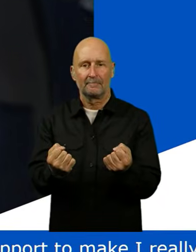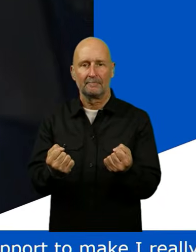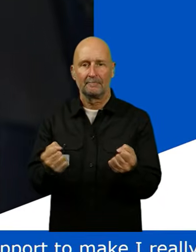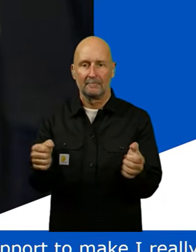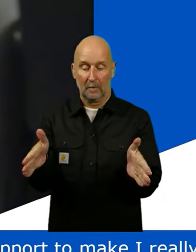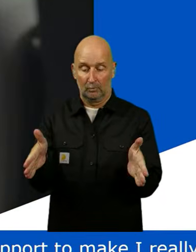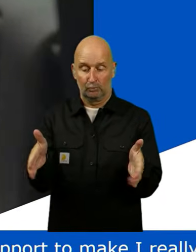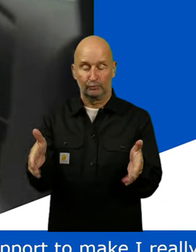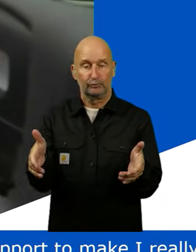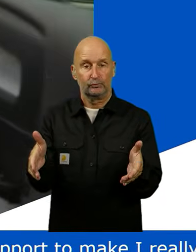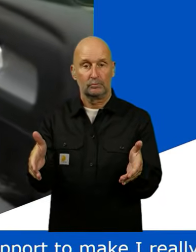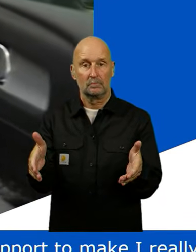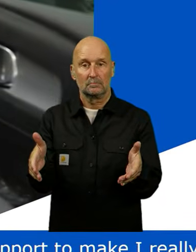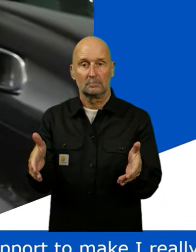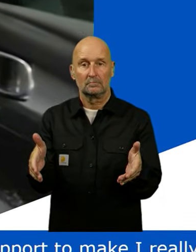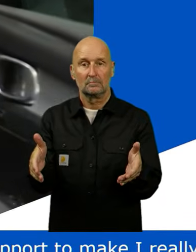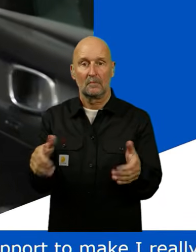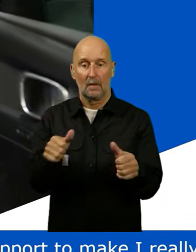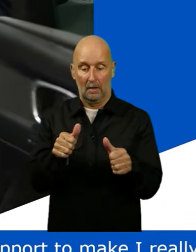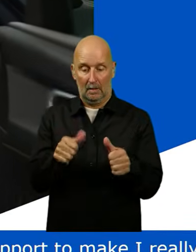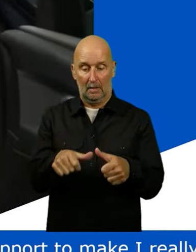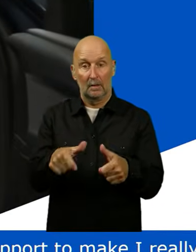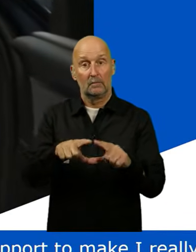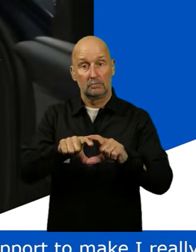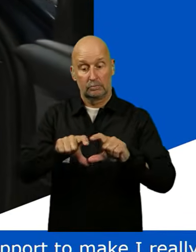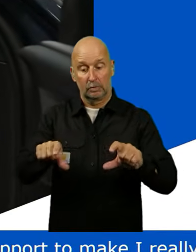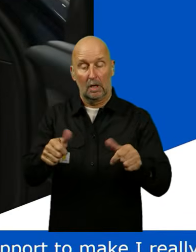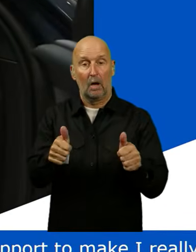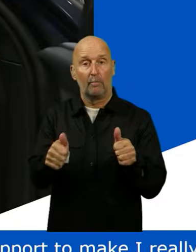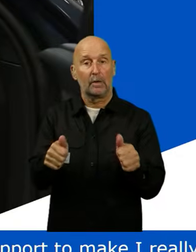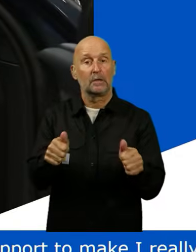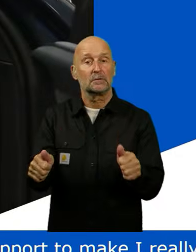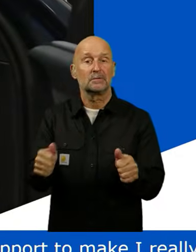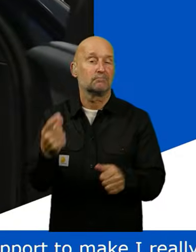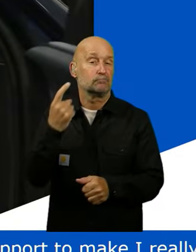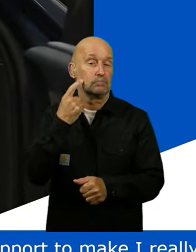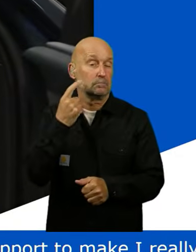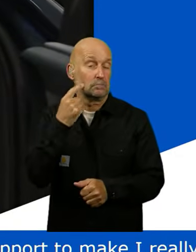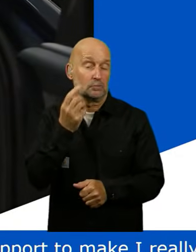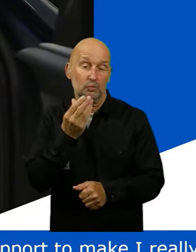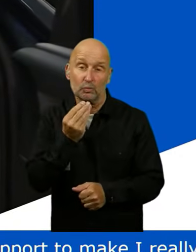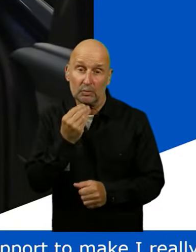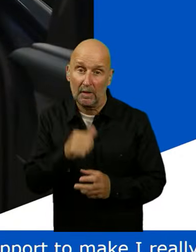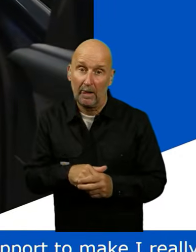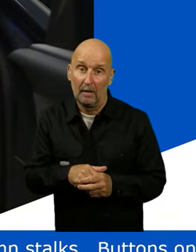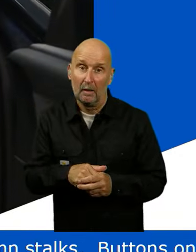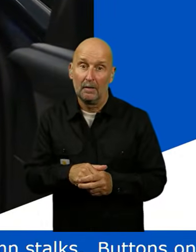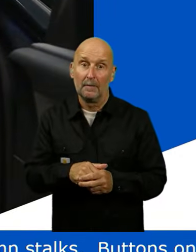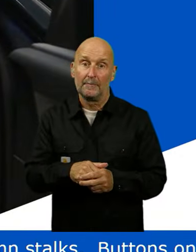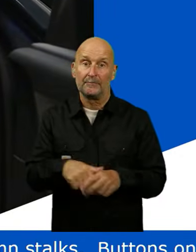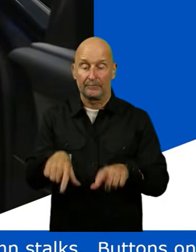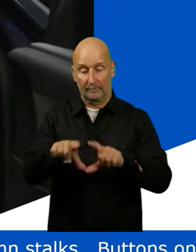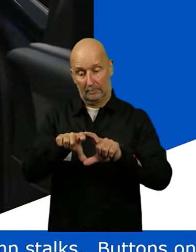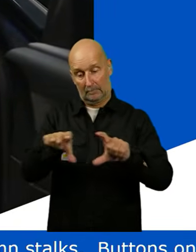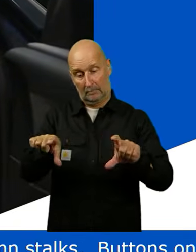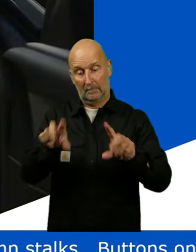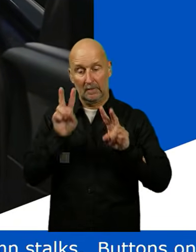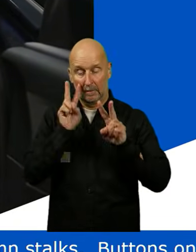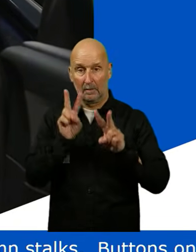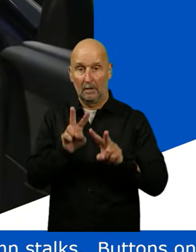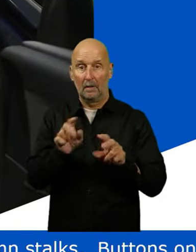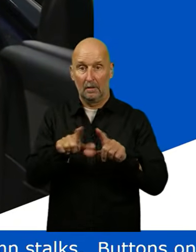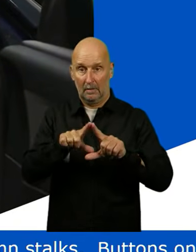chunky column stalks here, and there's buttons on the steering wheel that are really easy to use. So you can control panels, you can control things through